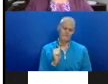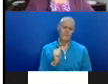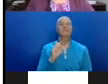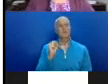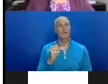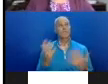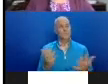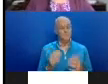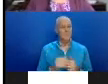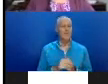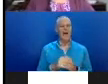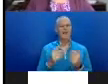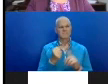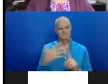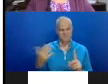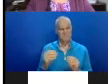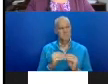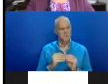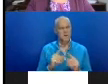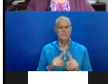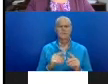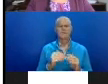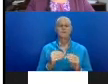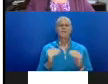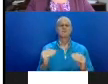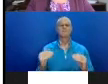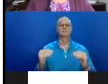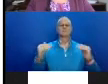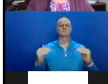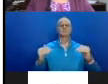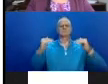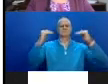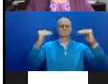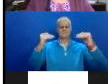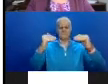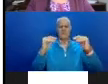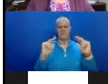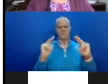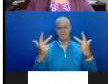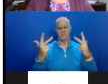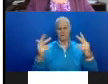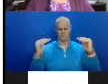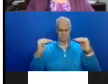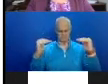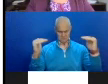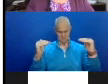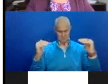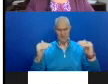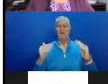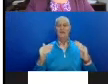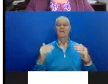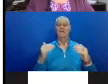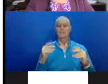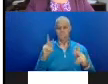I'm going to talk more about that, but I just want to move to phase three just for a second. So then that moves on when people